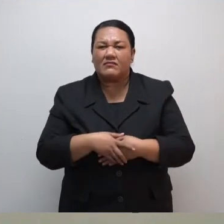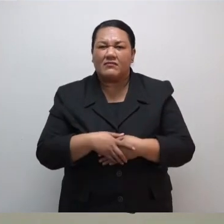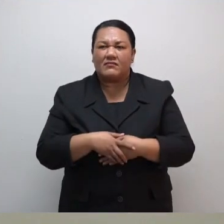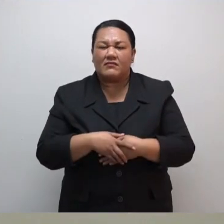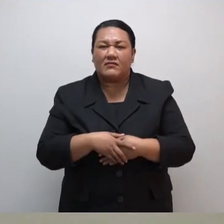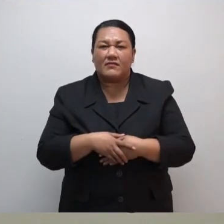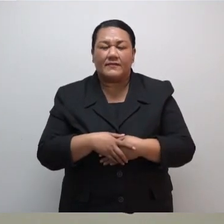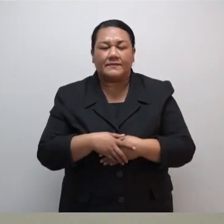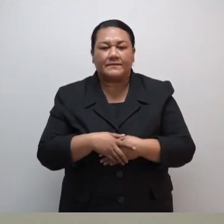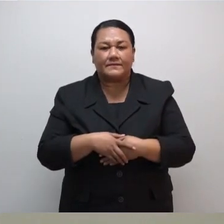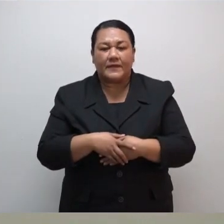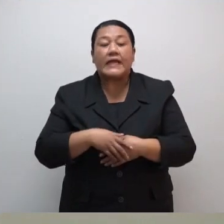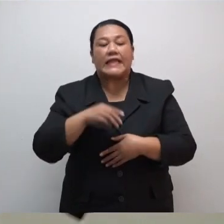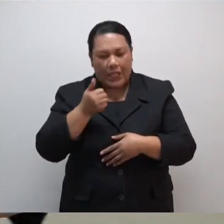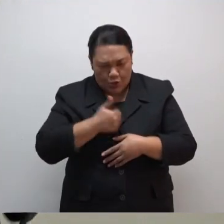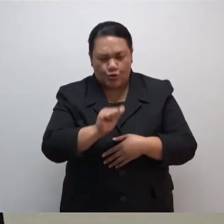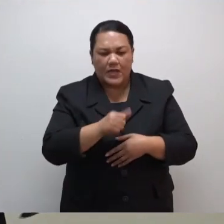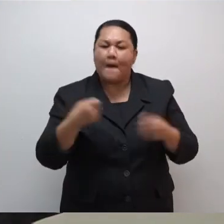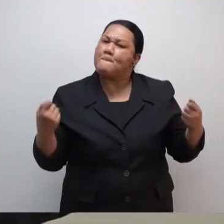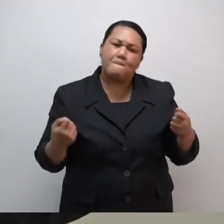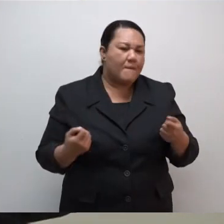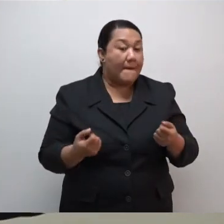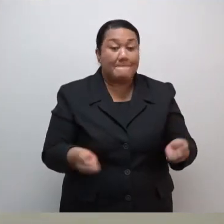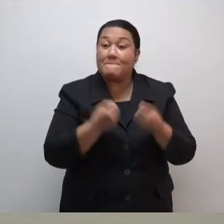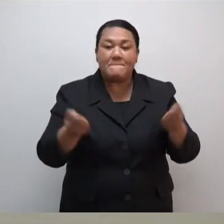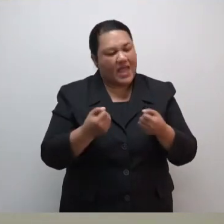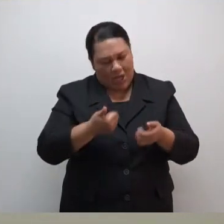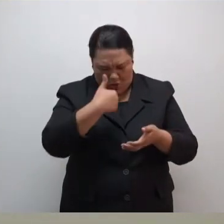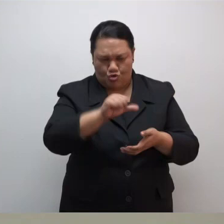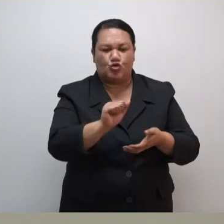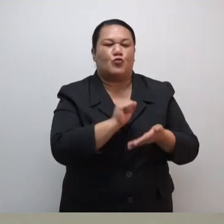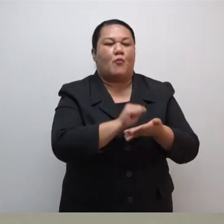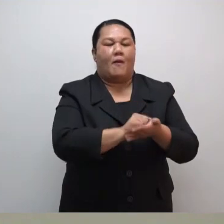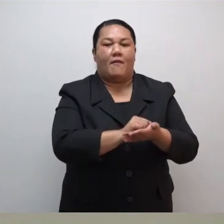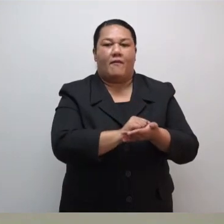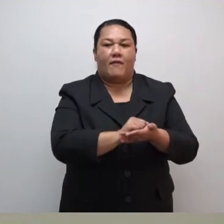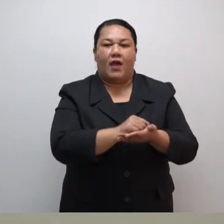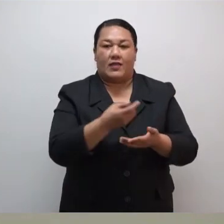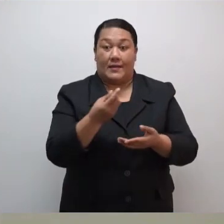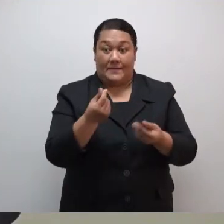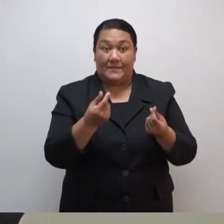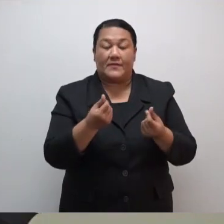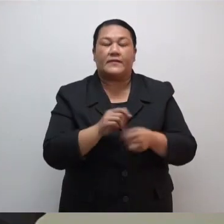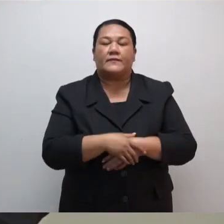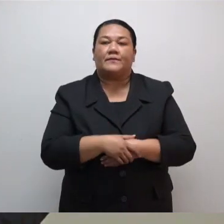to getting it. So it is critically important, and I wish all the other, all the recipients to actually sit up and see what Rambuka is